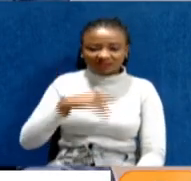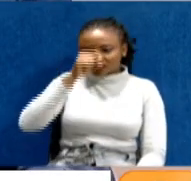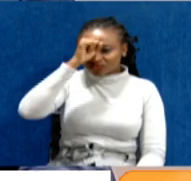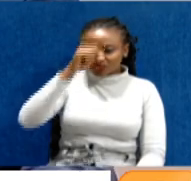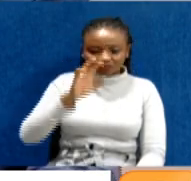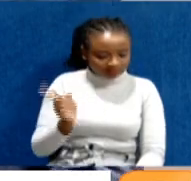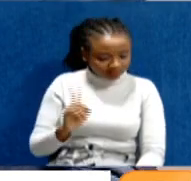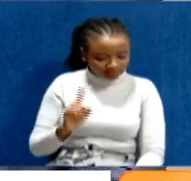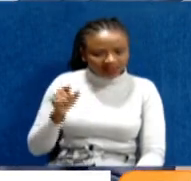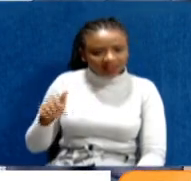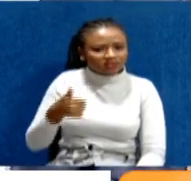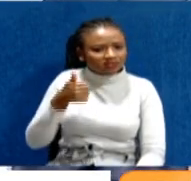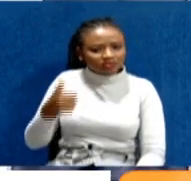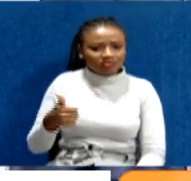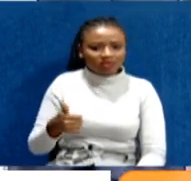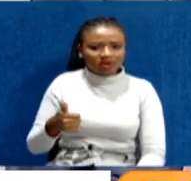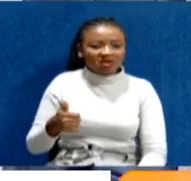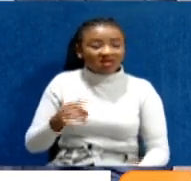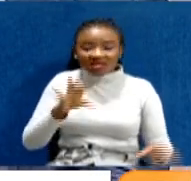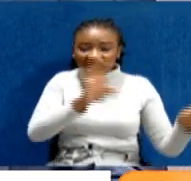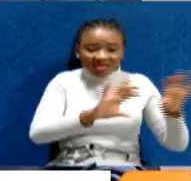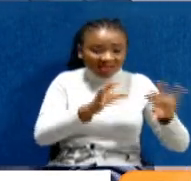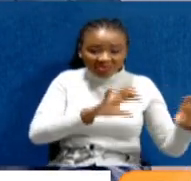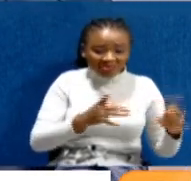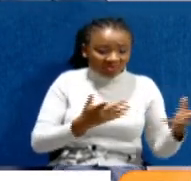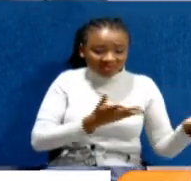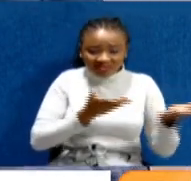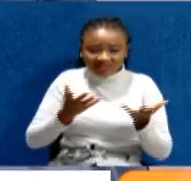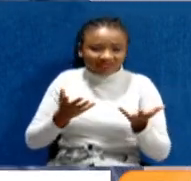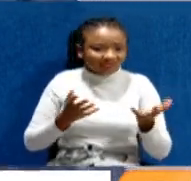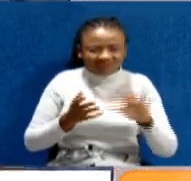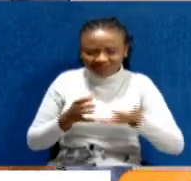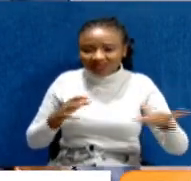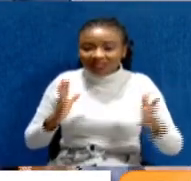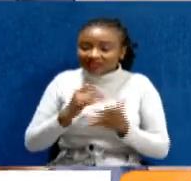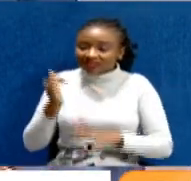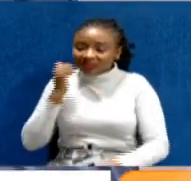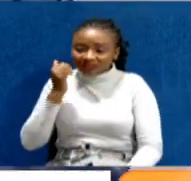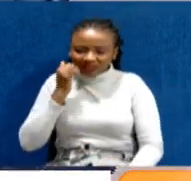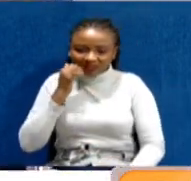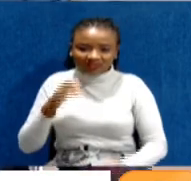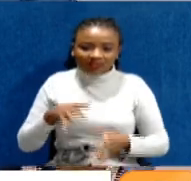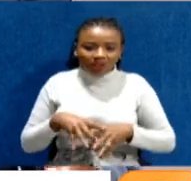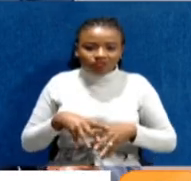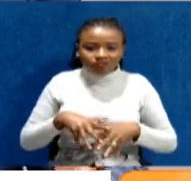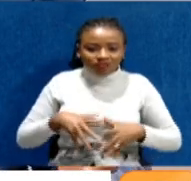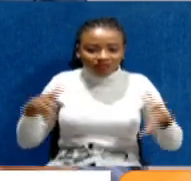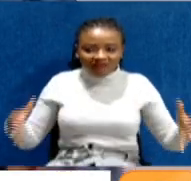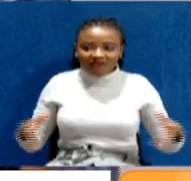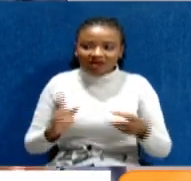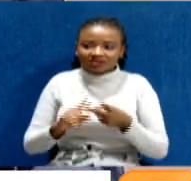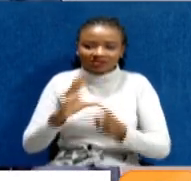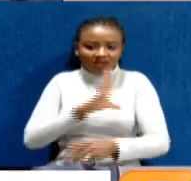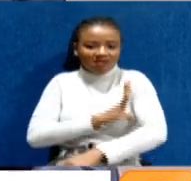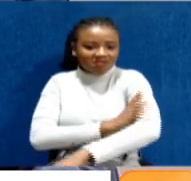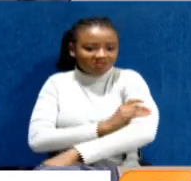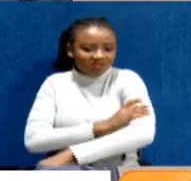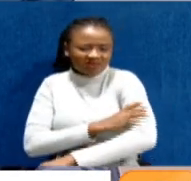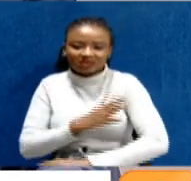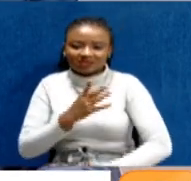Today, some of the non-communicable diseases we are talking about, obesity, high blood pressure for some people and